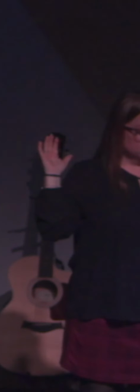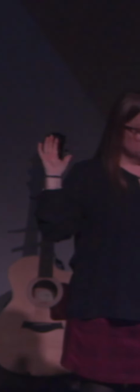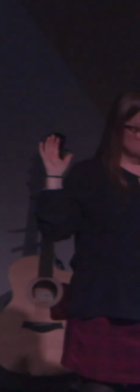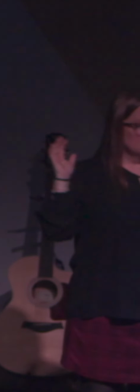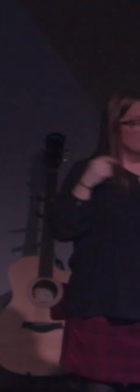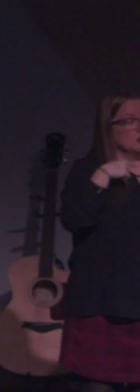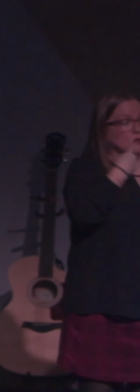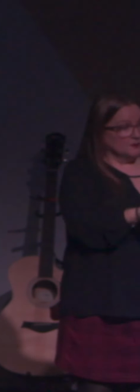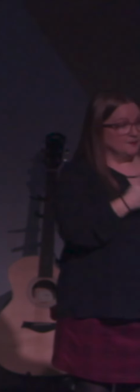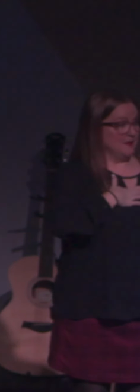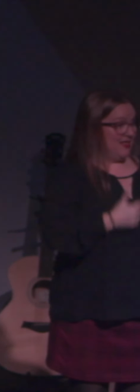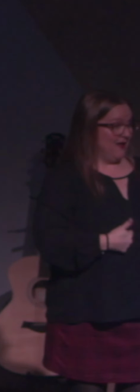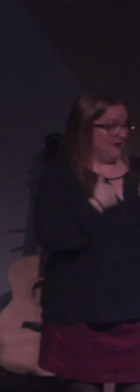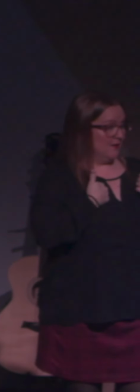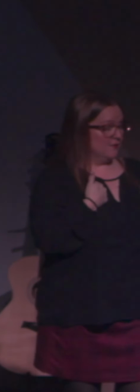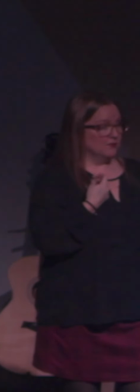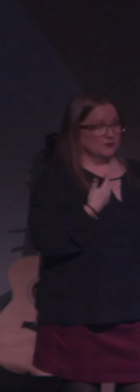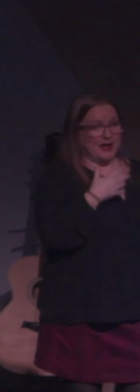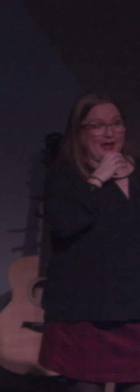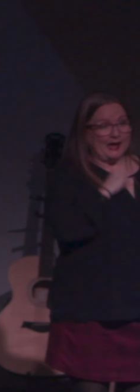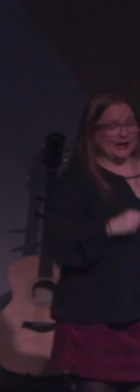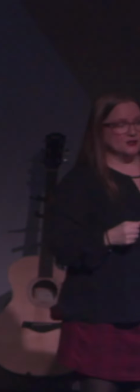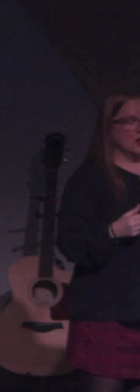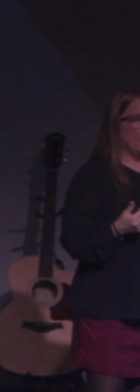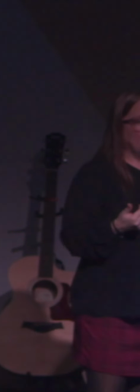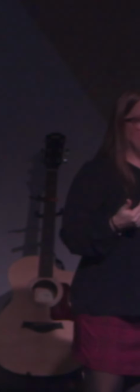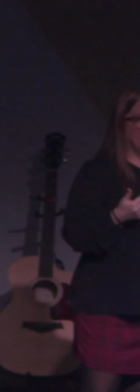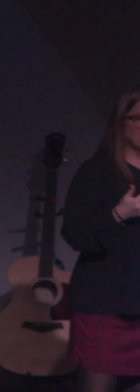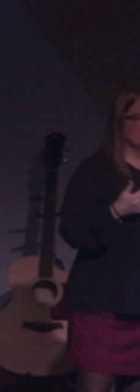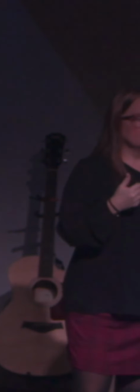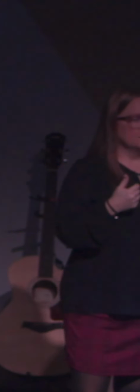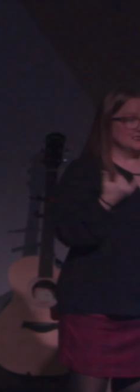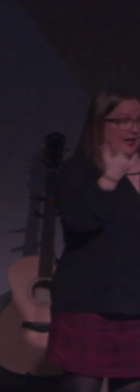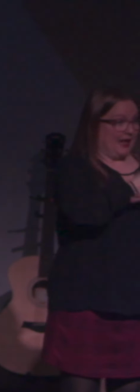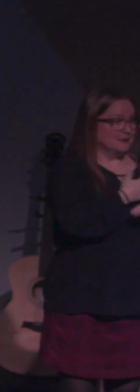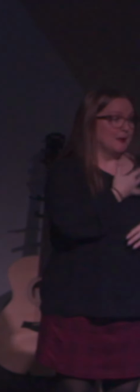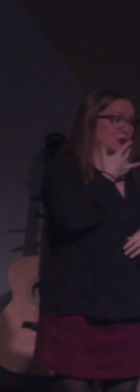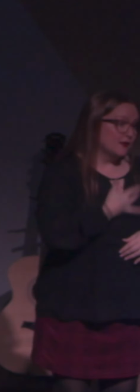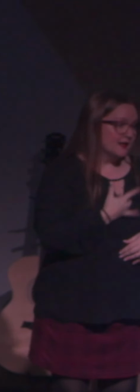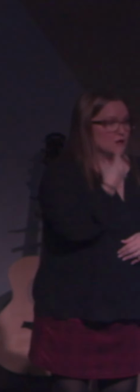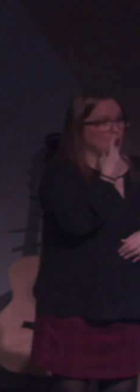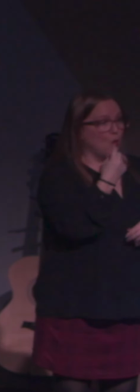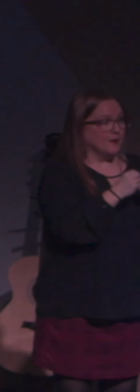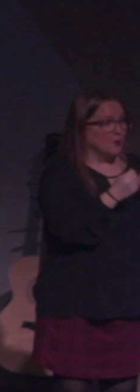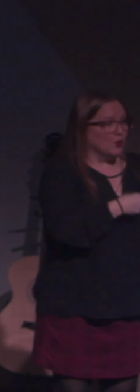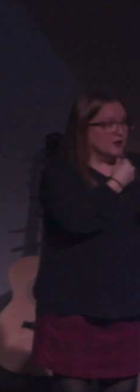as old as I am now, you know, I'm another year older today, right?